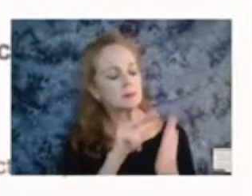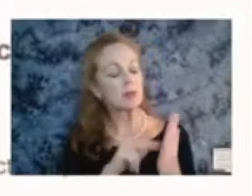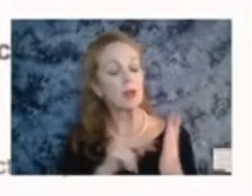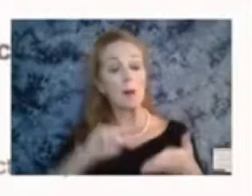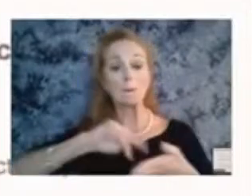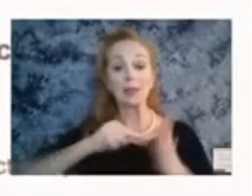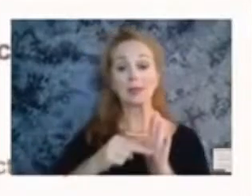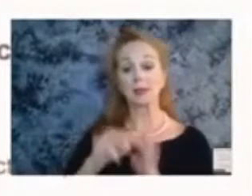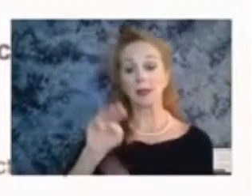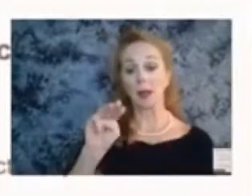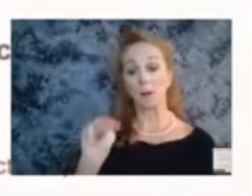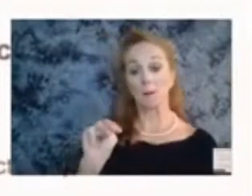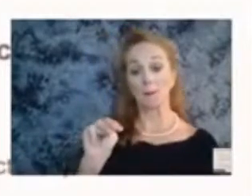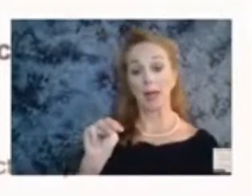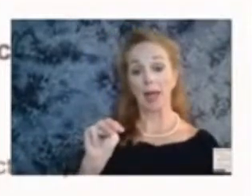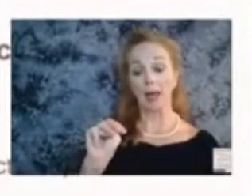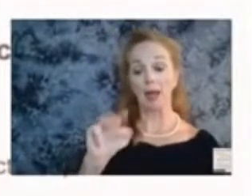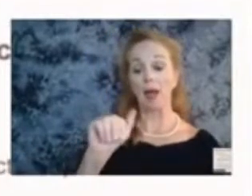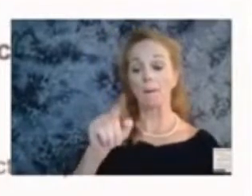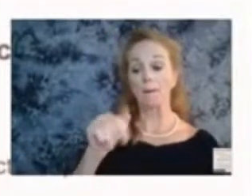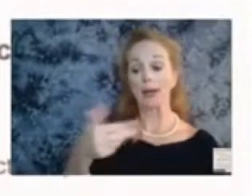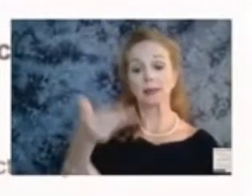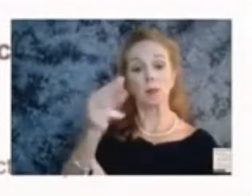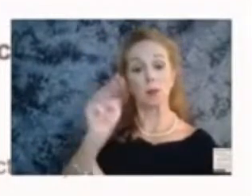for the maximum